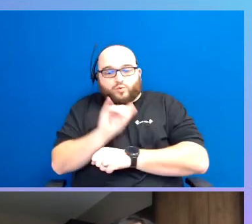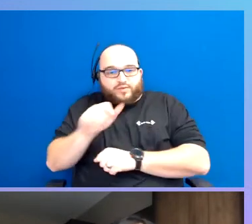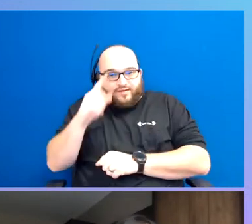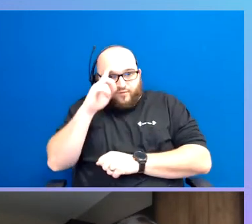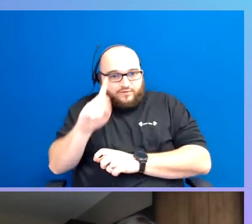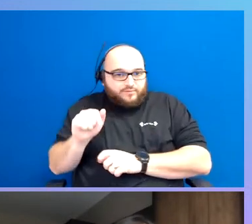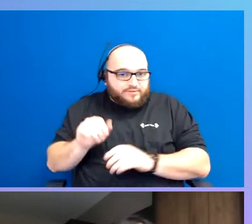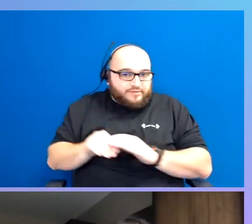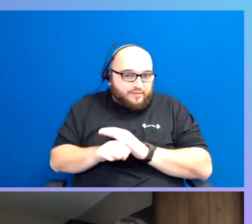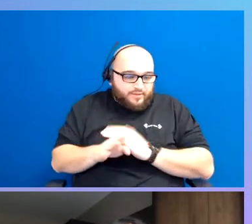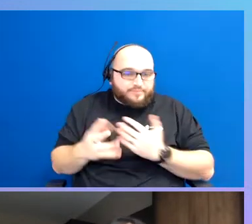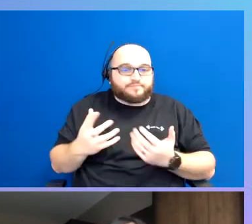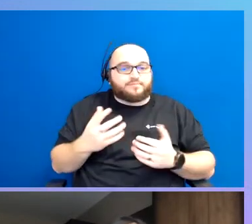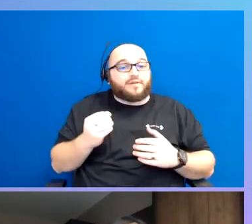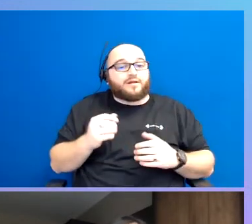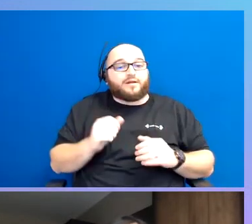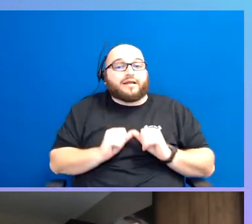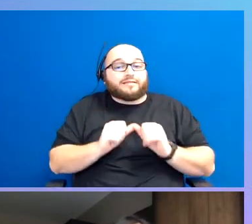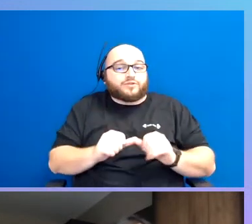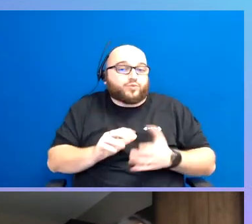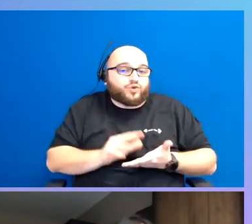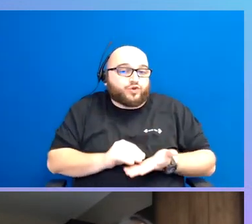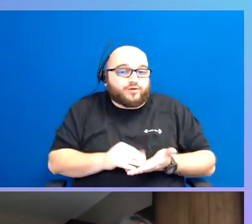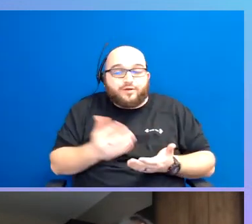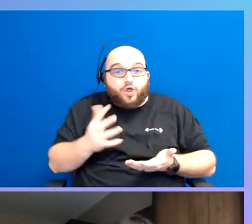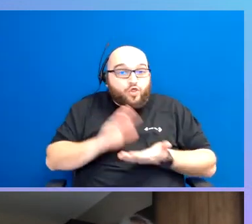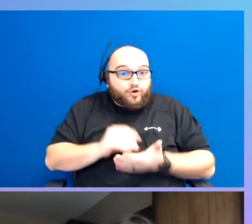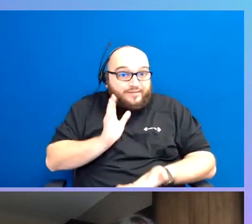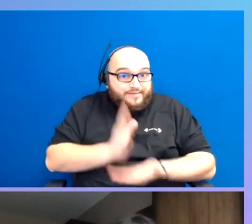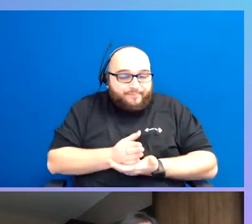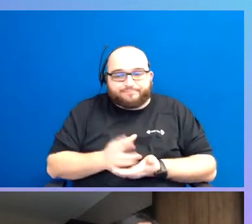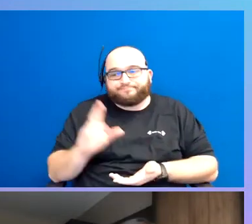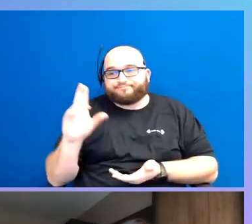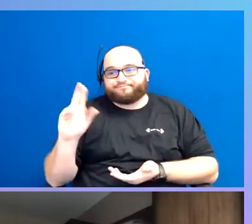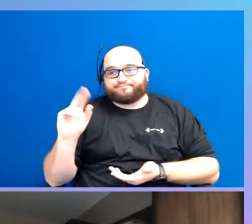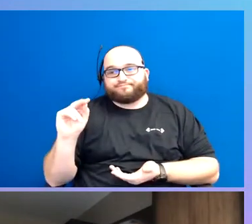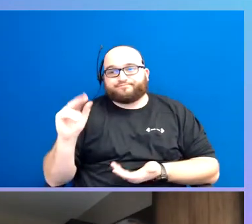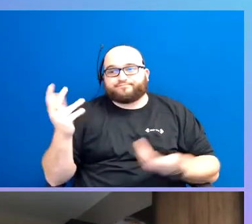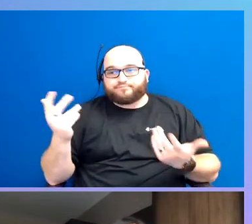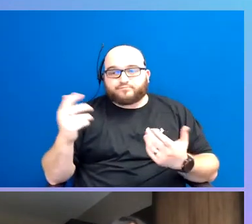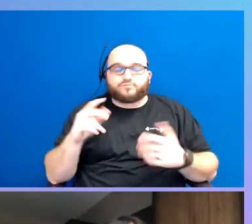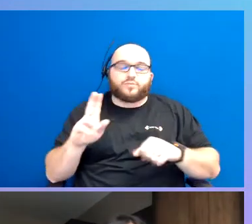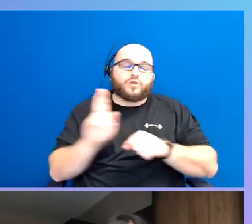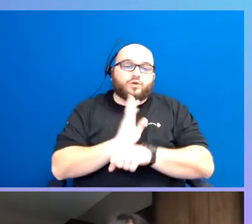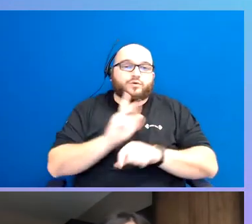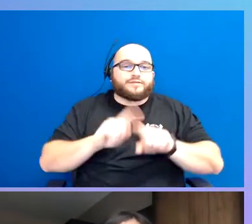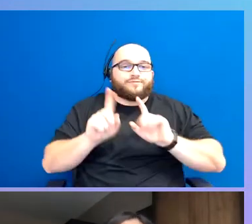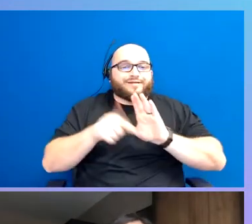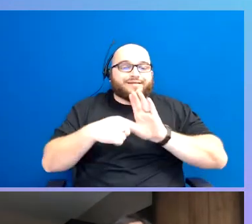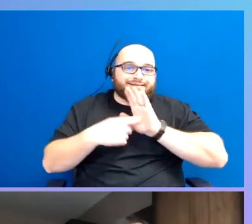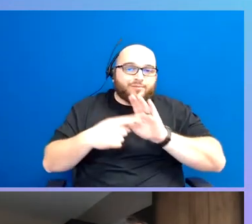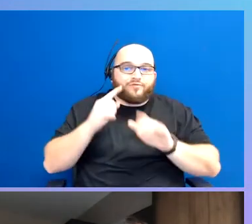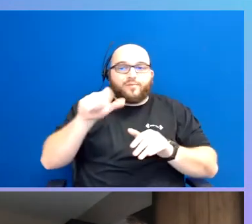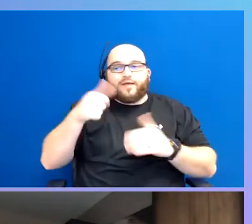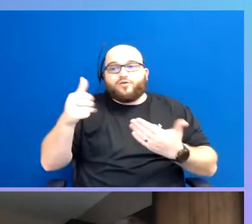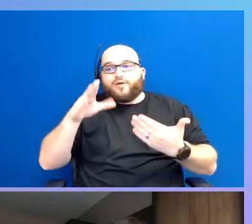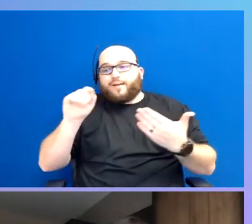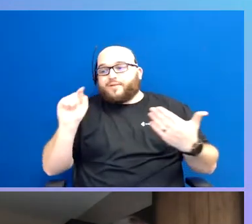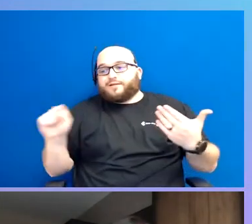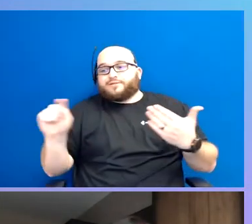And then the continuous learning doesn't stop. So using examples of other organizations who measure